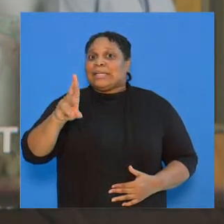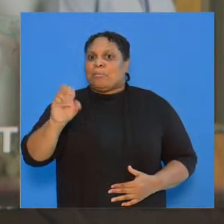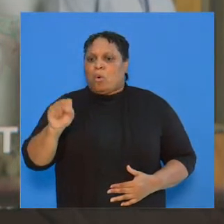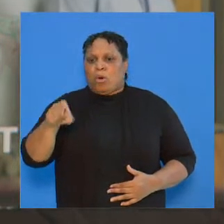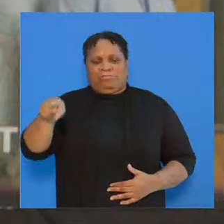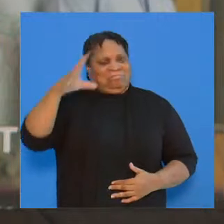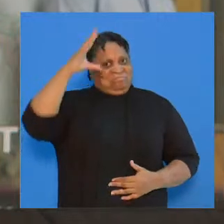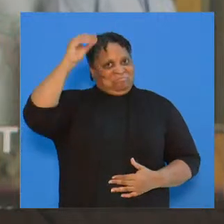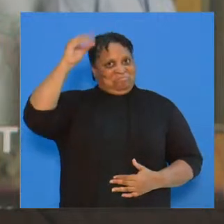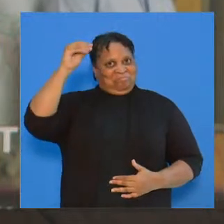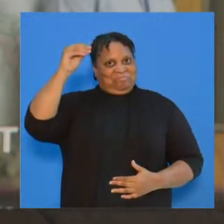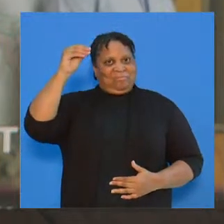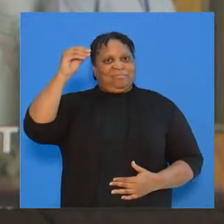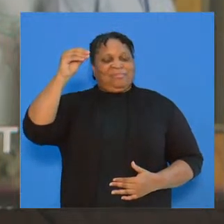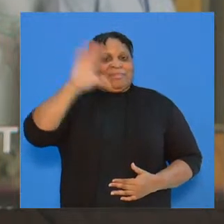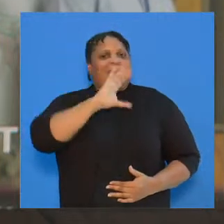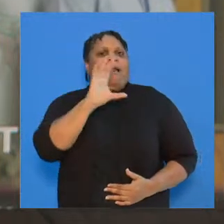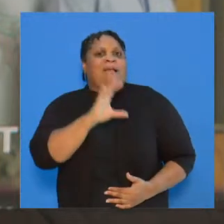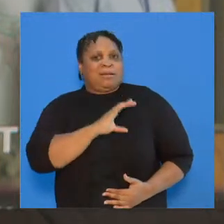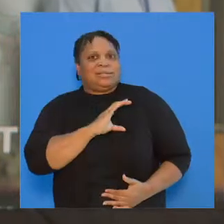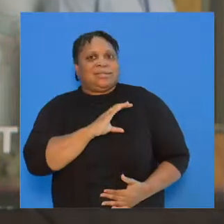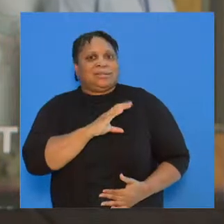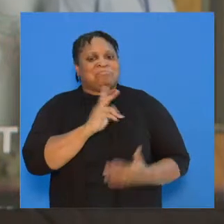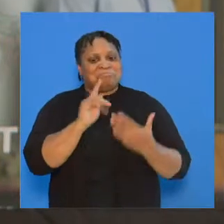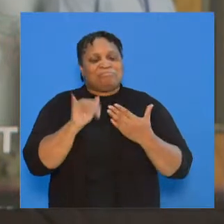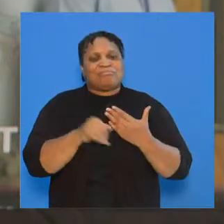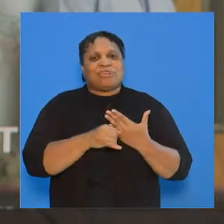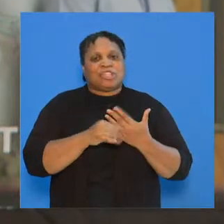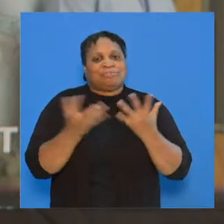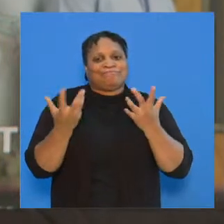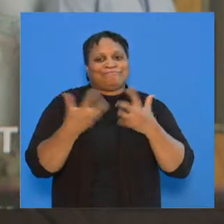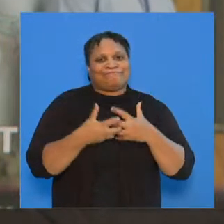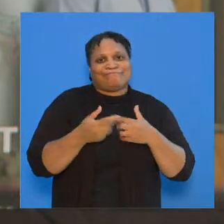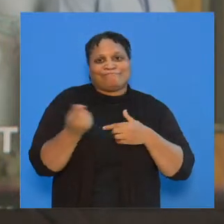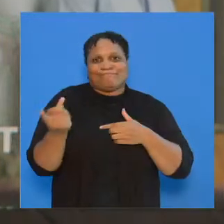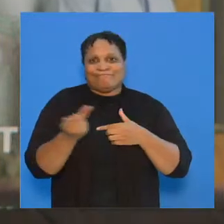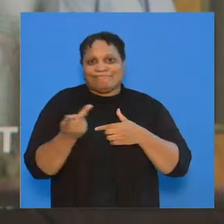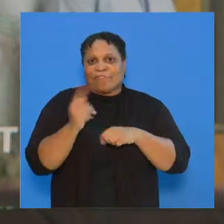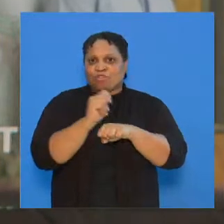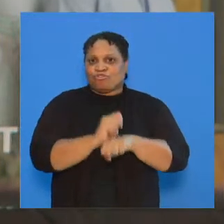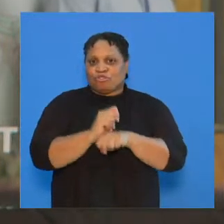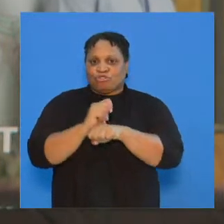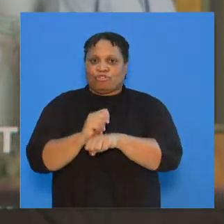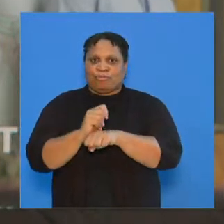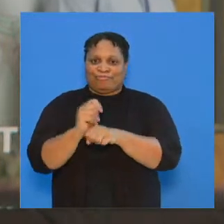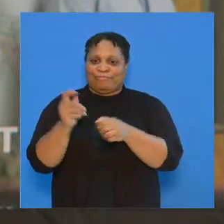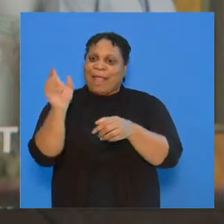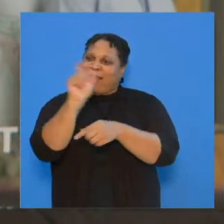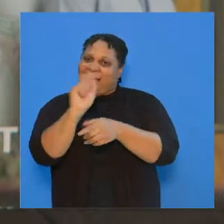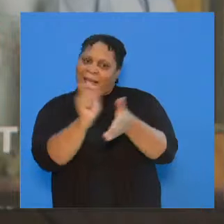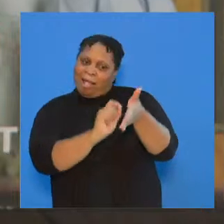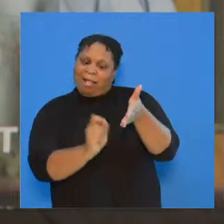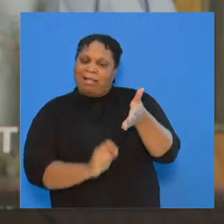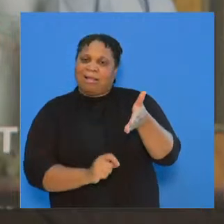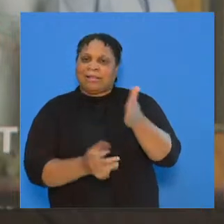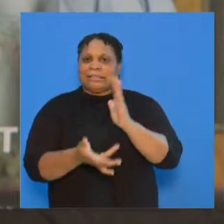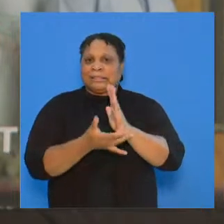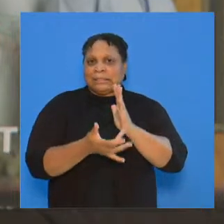character Uncle Kevin. The project was a combination of traditional hand-drawn animation and digital